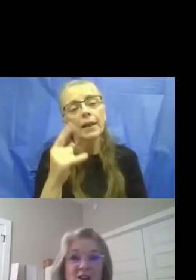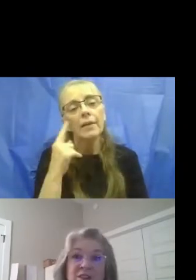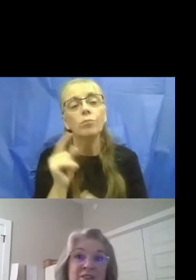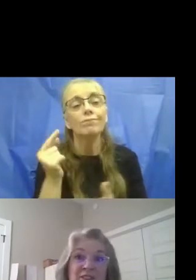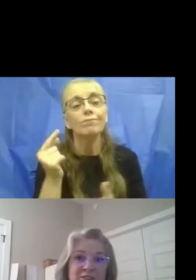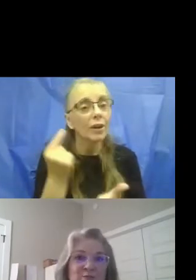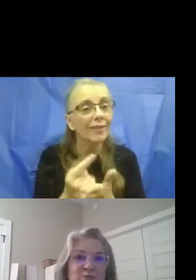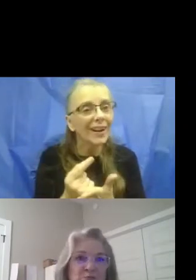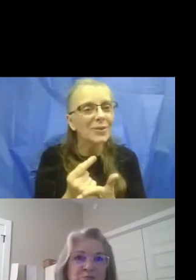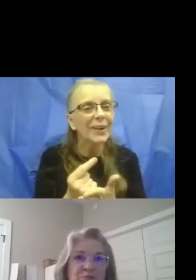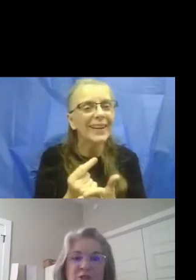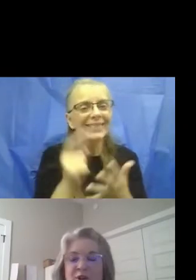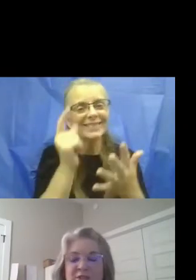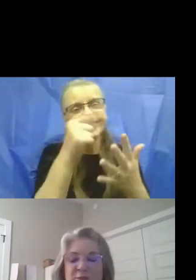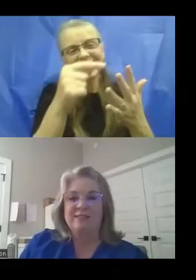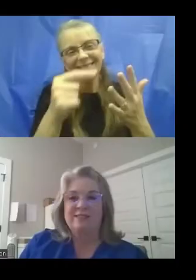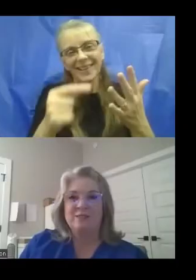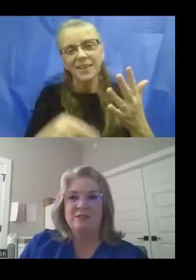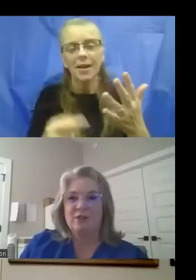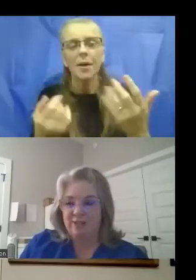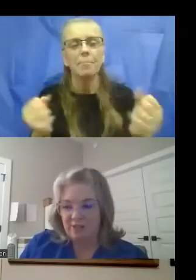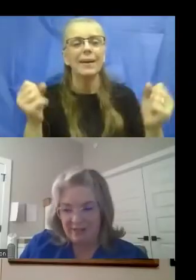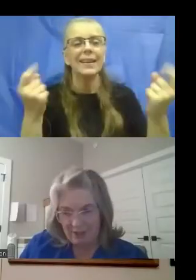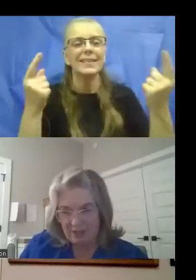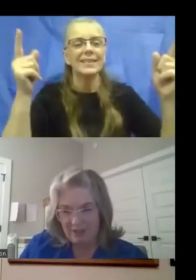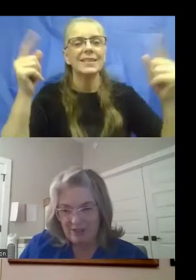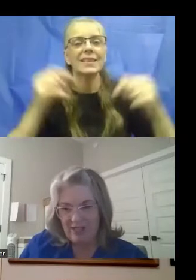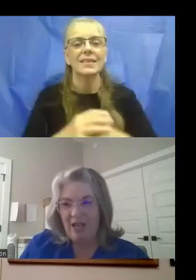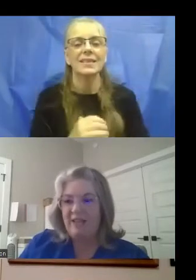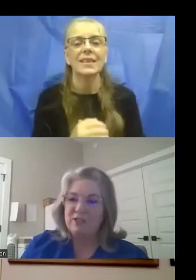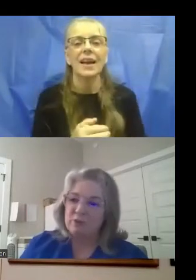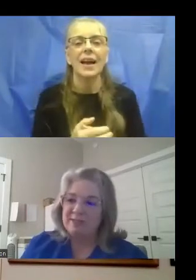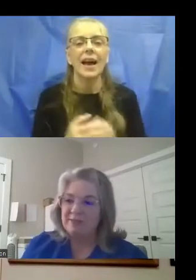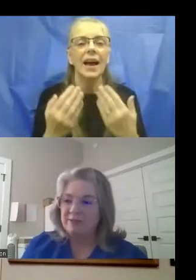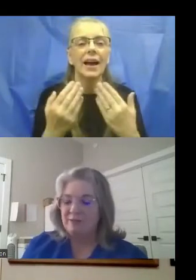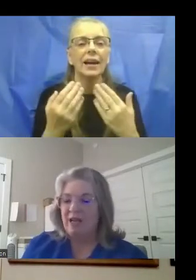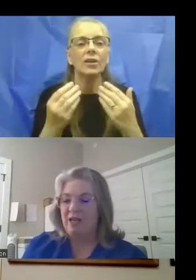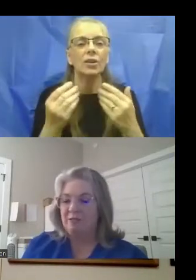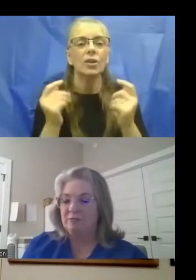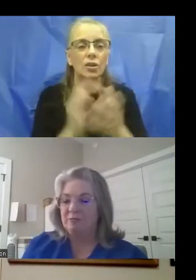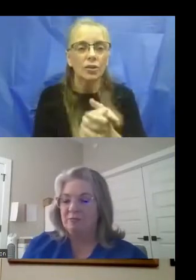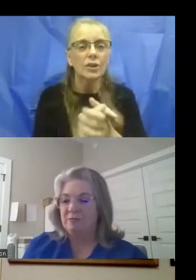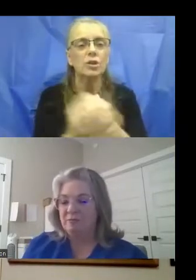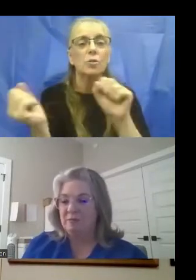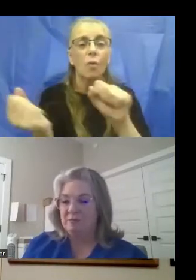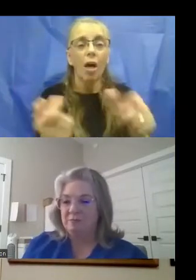graduating, and all the graduates, congratulations. I do want to